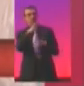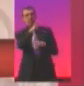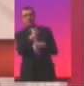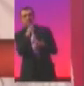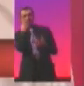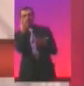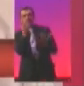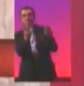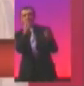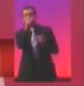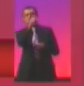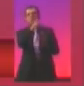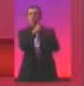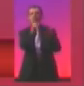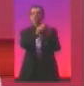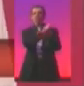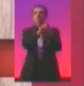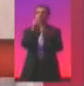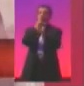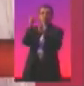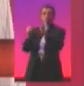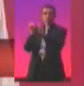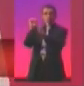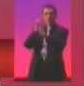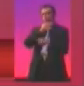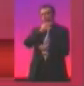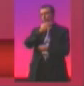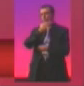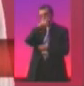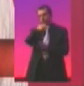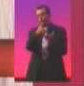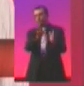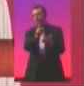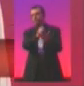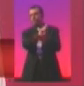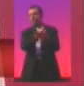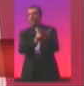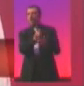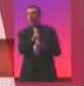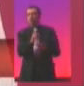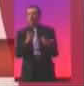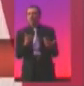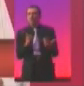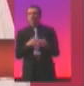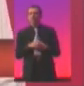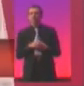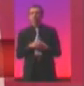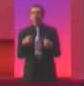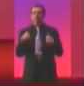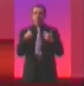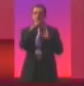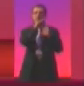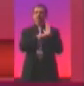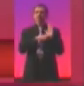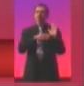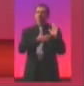coming general election. The Tory risk to recovery is on the ballot at the coming general election. But conference, our